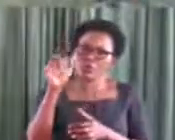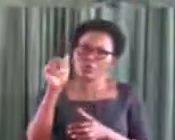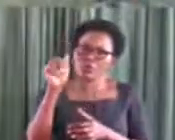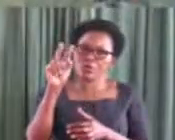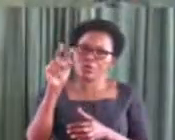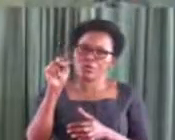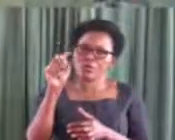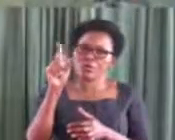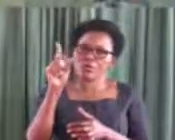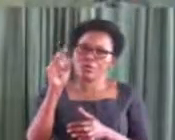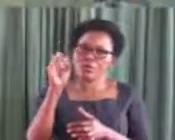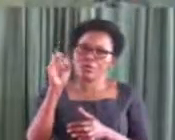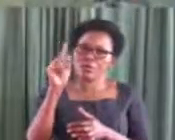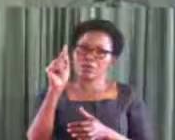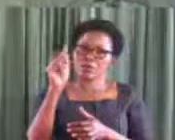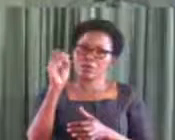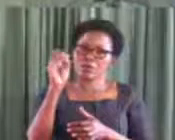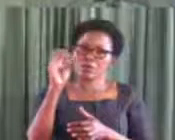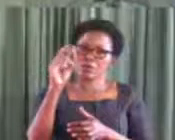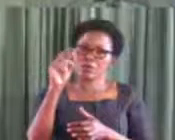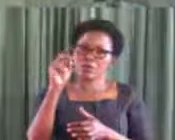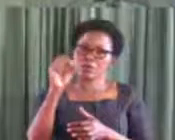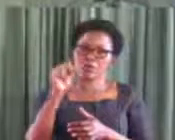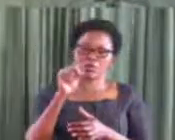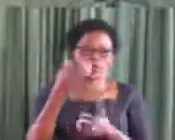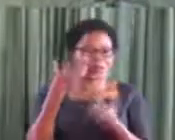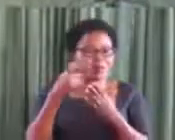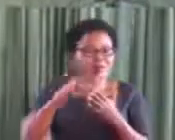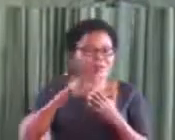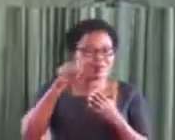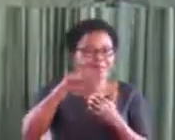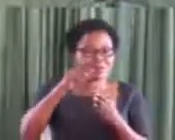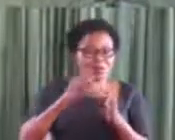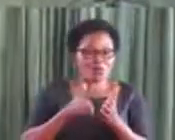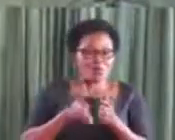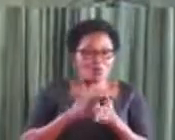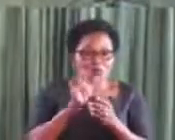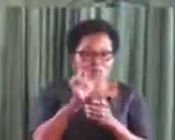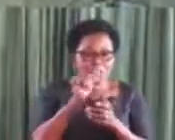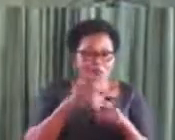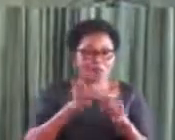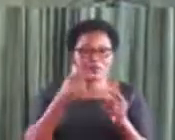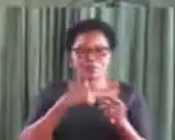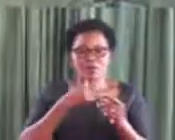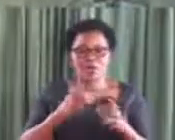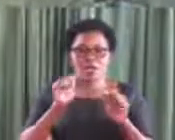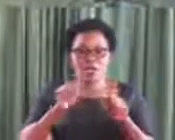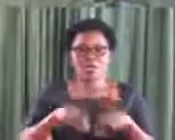let me give you the case, Yeah. and then see whether you can give us the